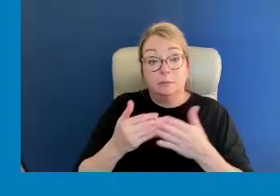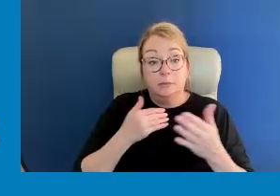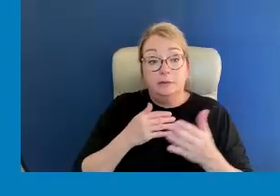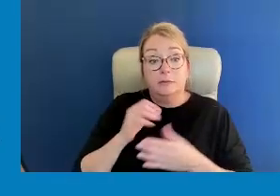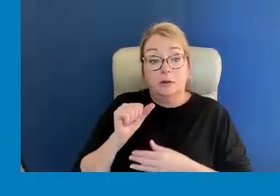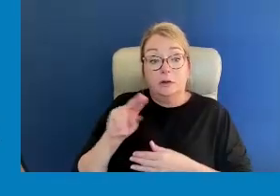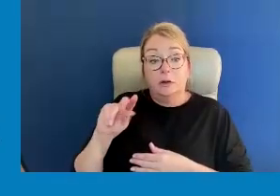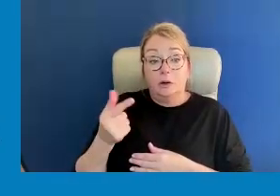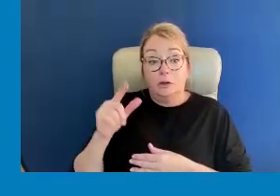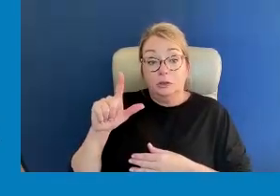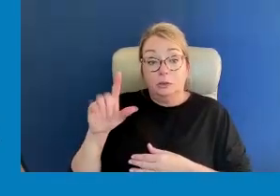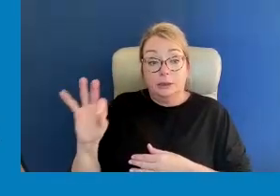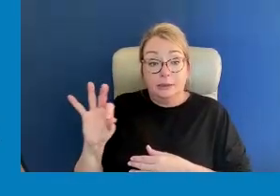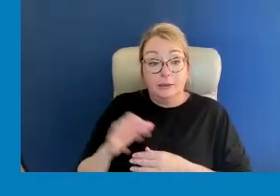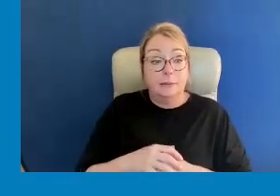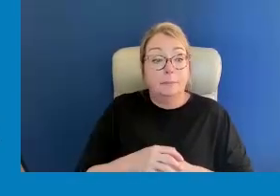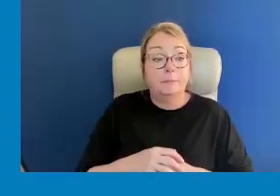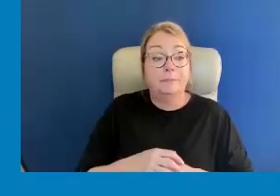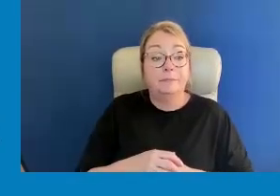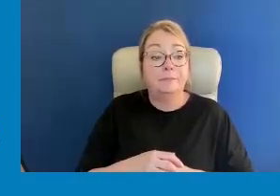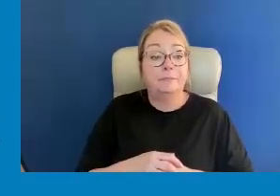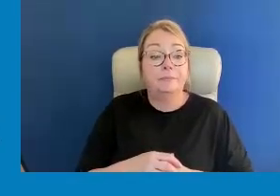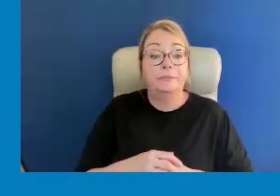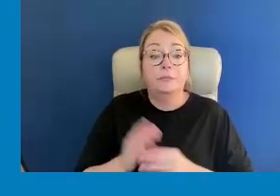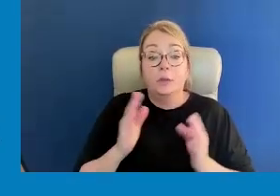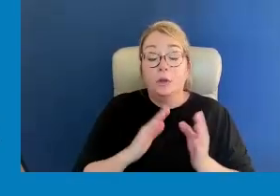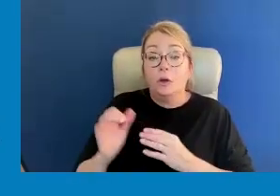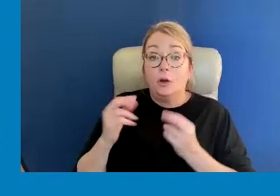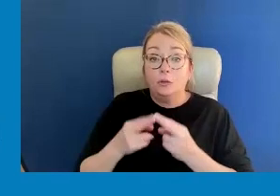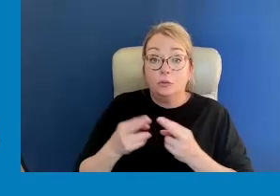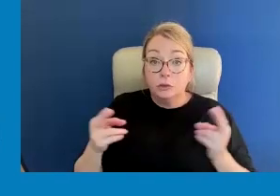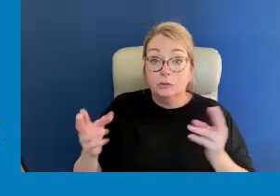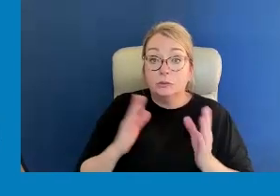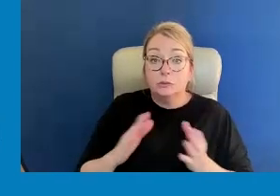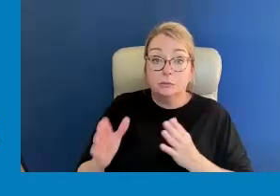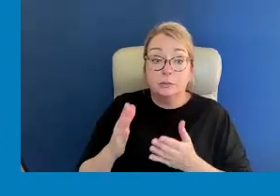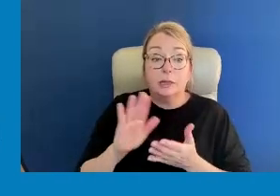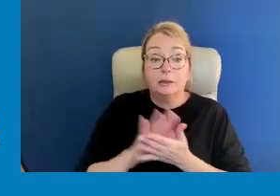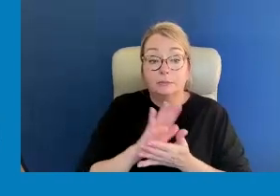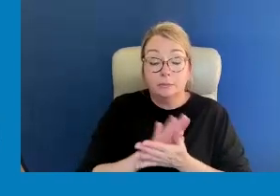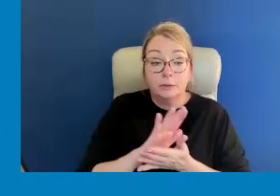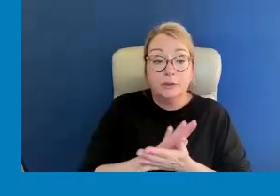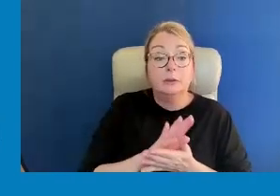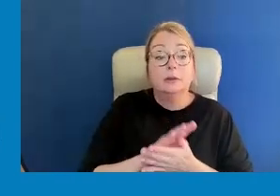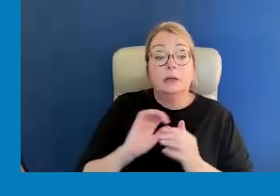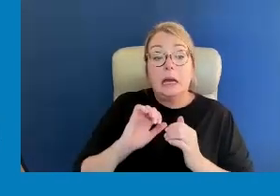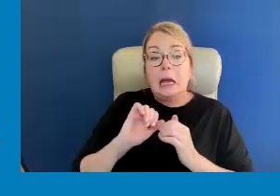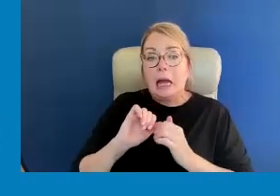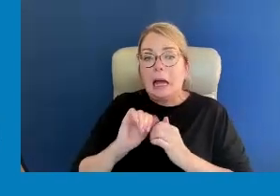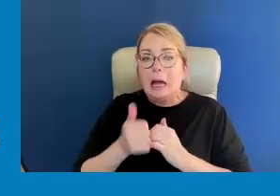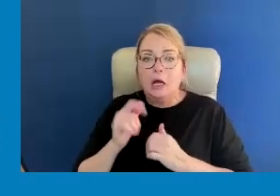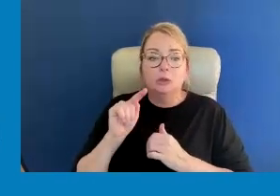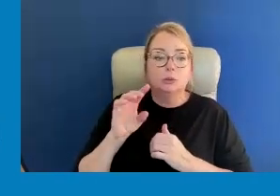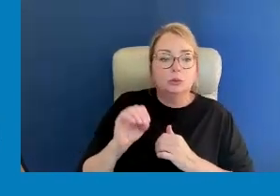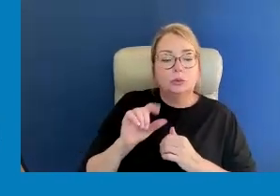open enrollment ends. All of our resources, all of our plan documents, how-to guides, the employee benefit guide,